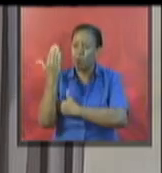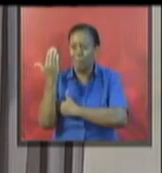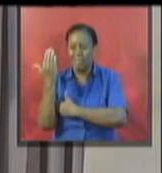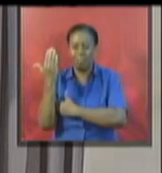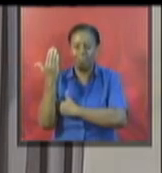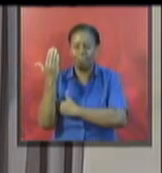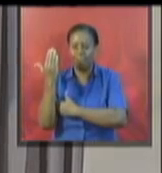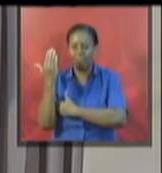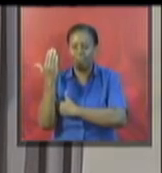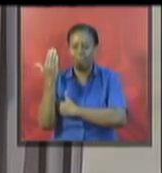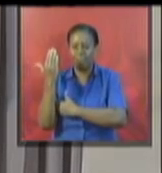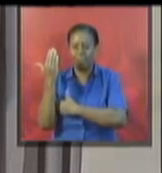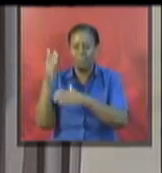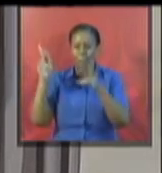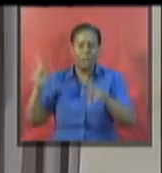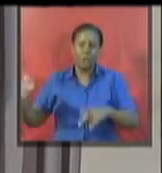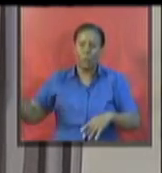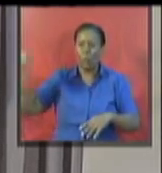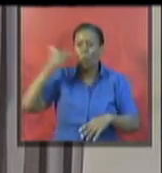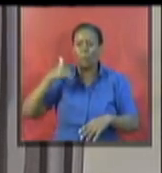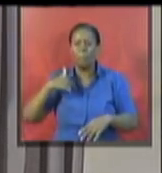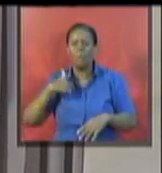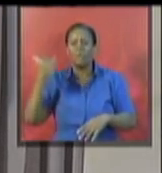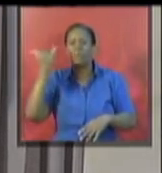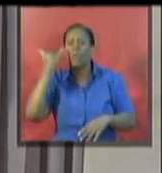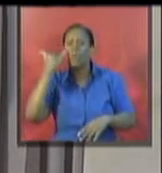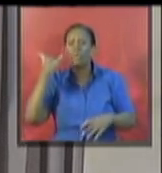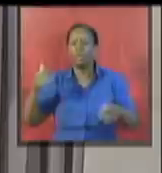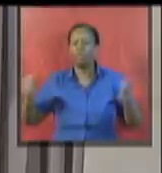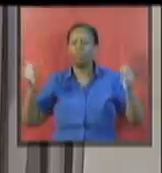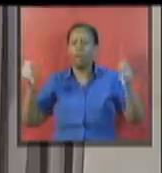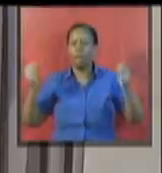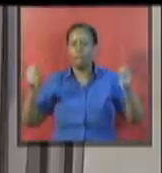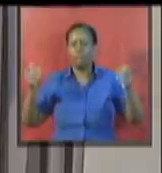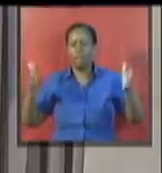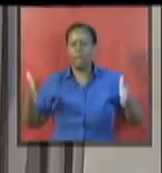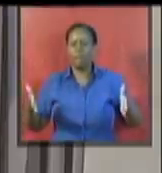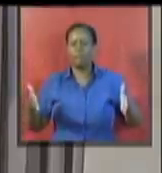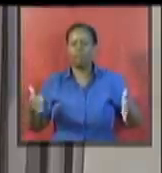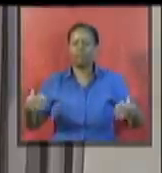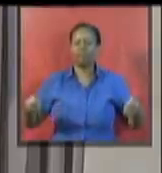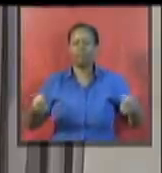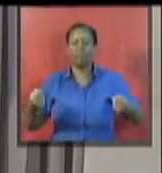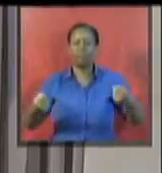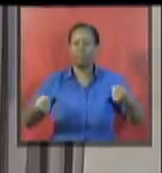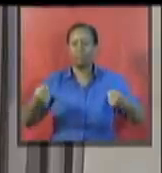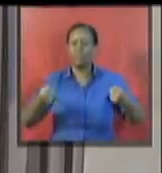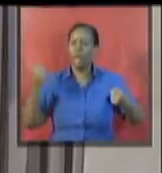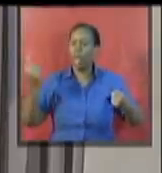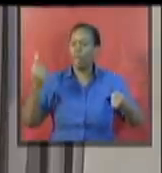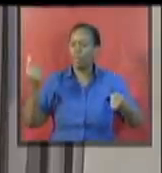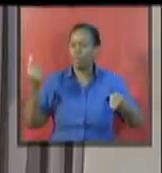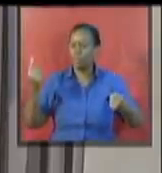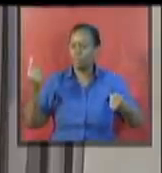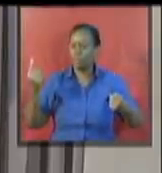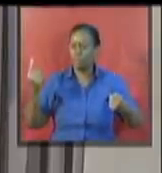truck driver only driving a truck, then it is localized within the truck. However, as the CMO said, if you have a